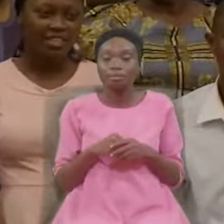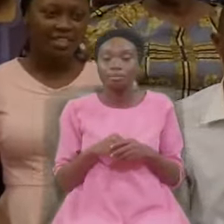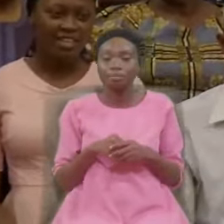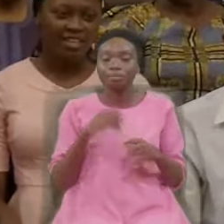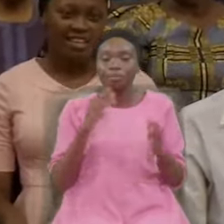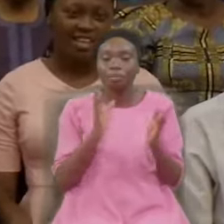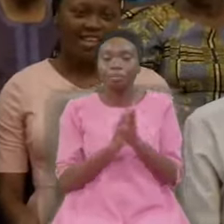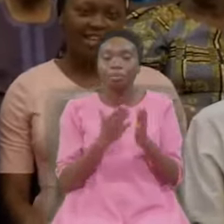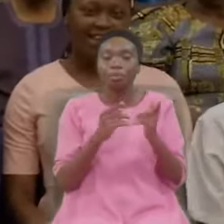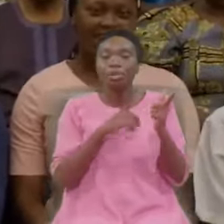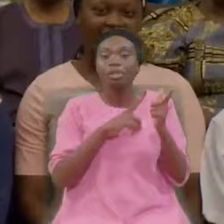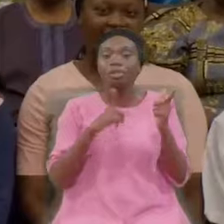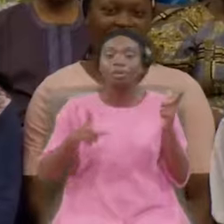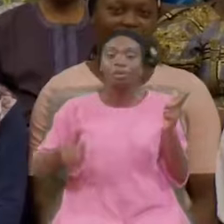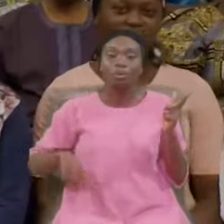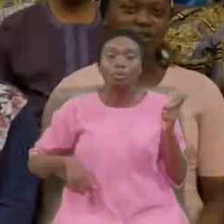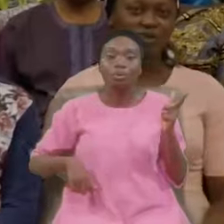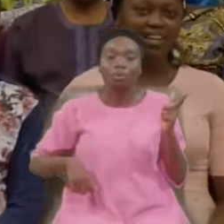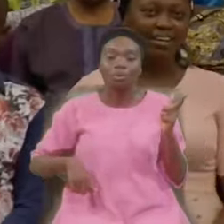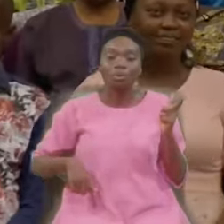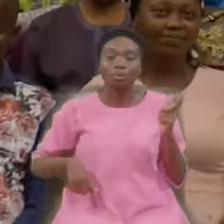Praise the Lord!